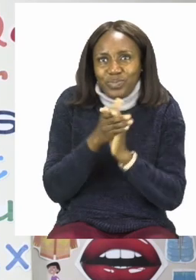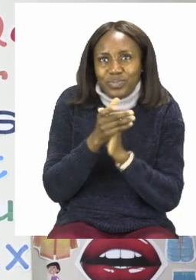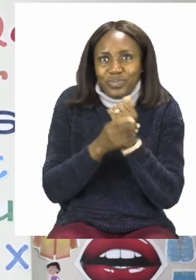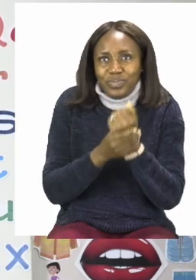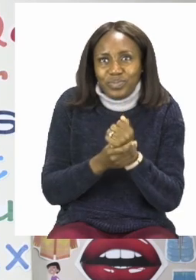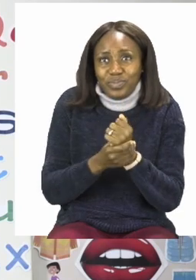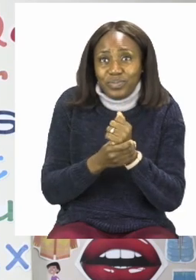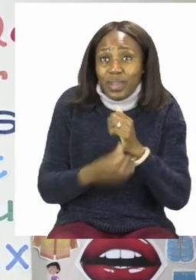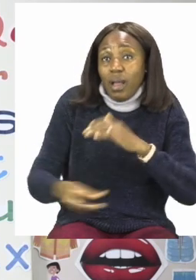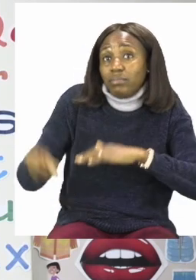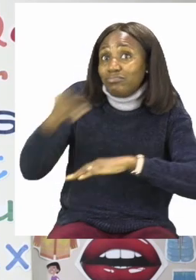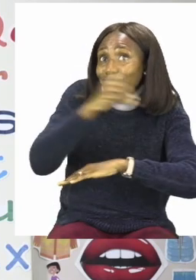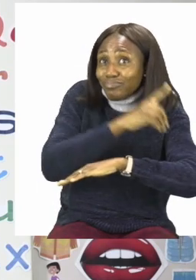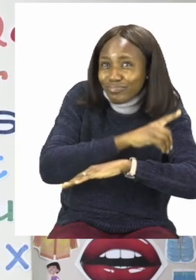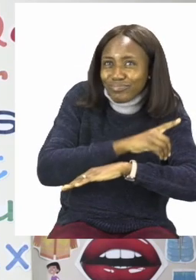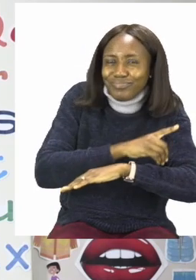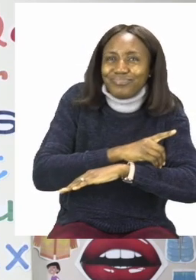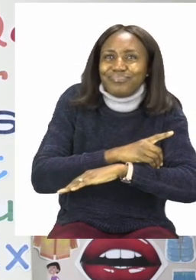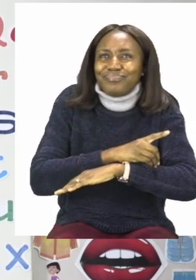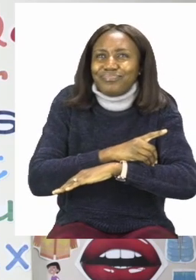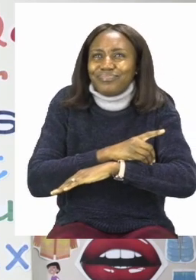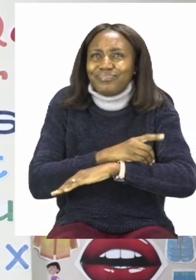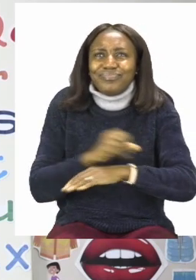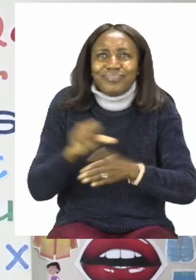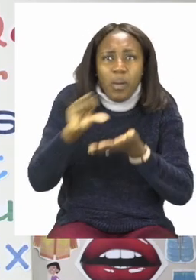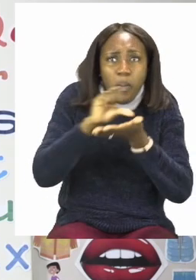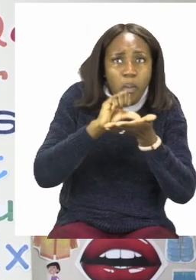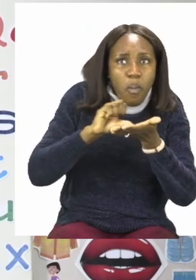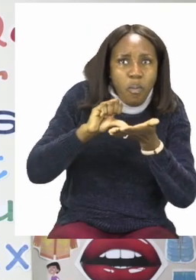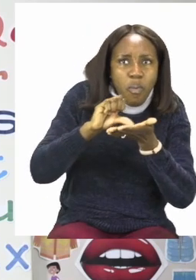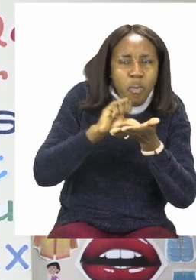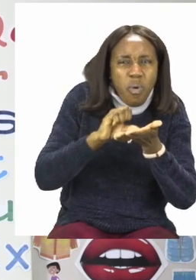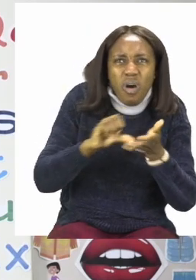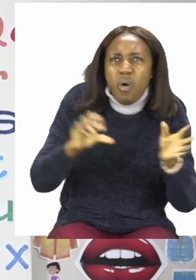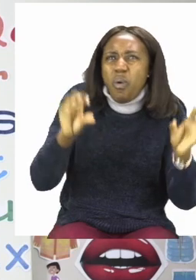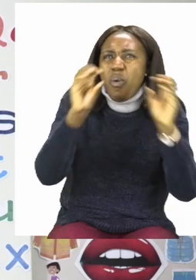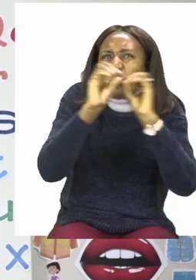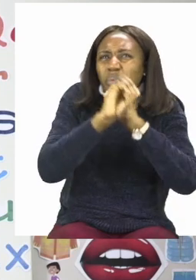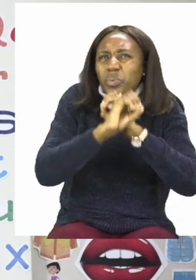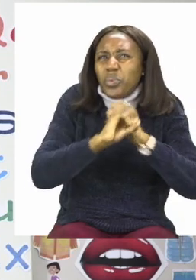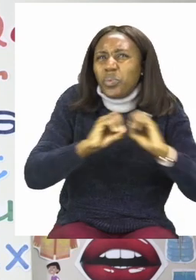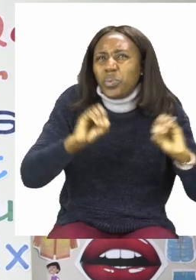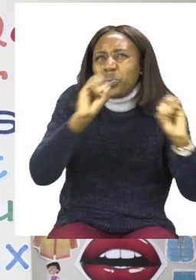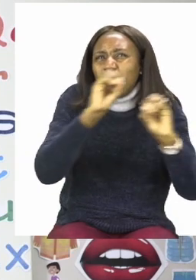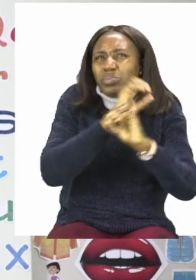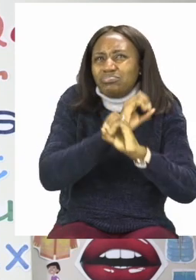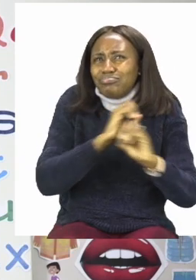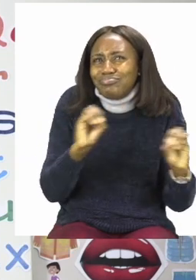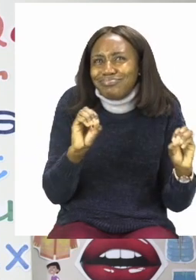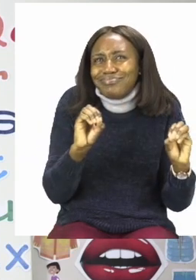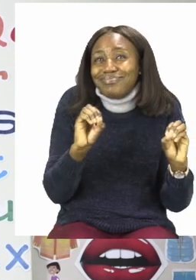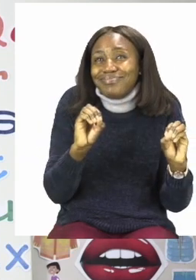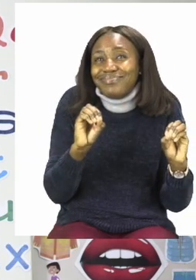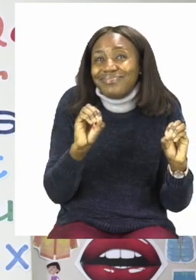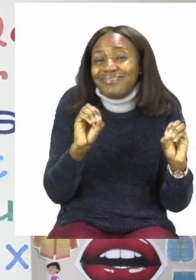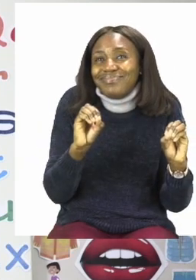Sanitize every day so the germs can stay